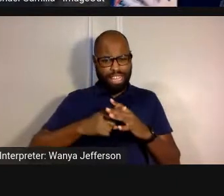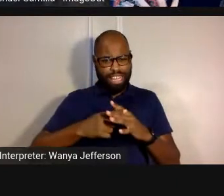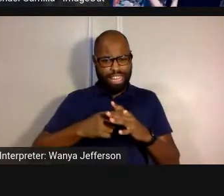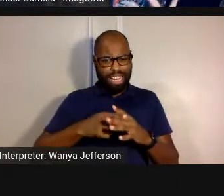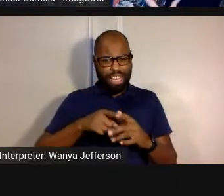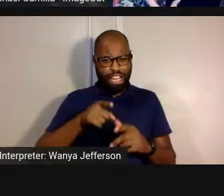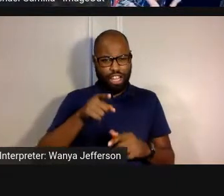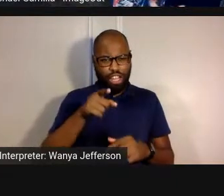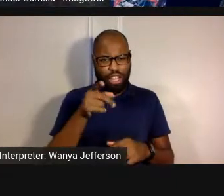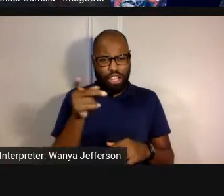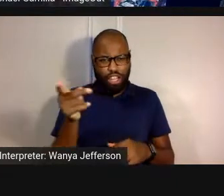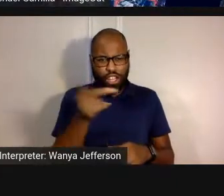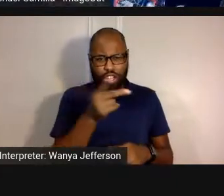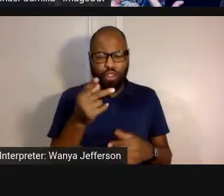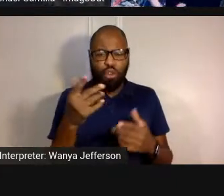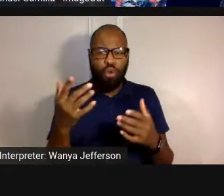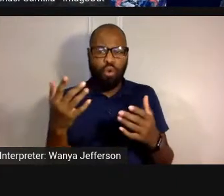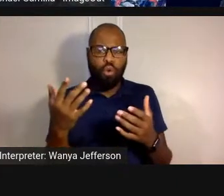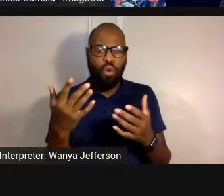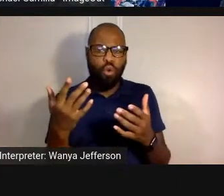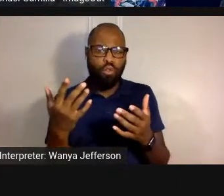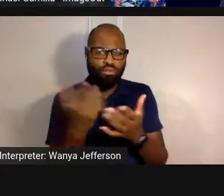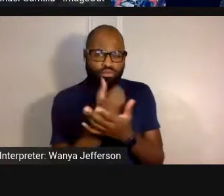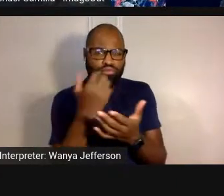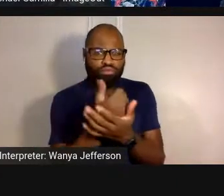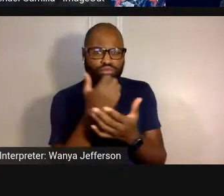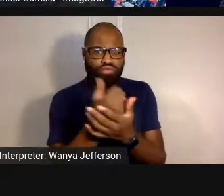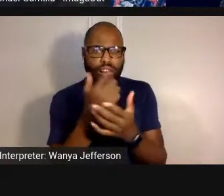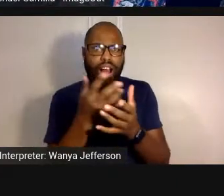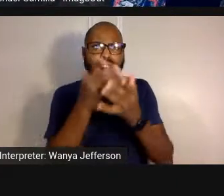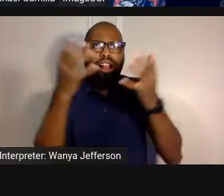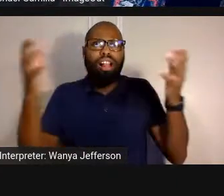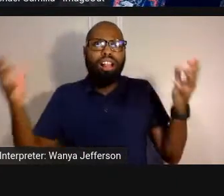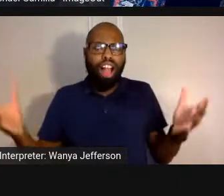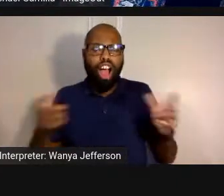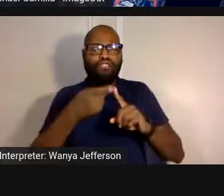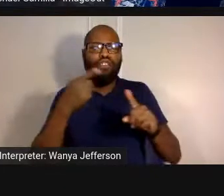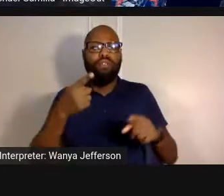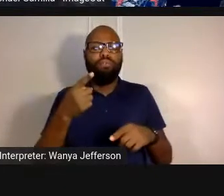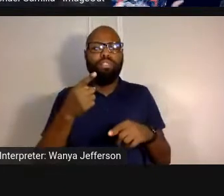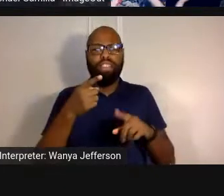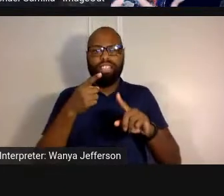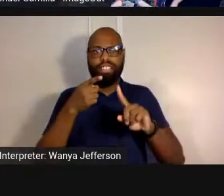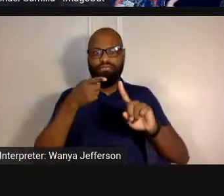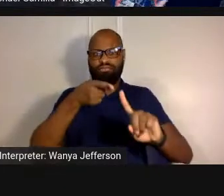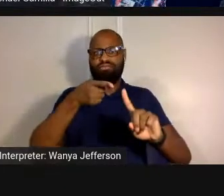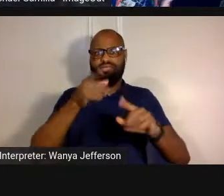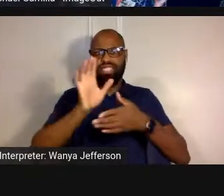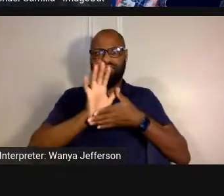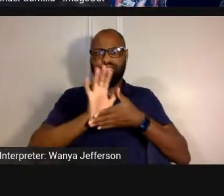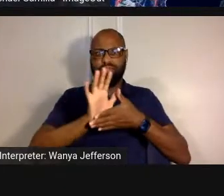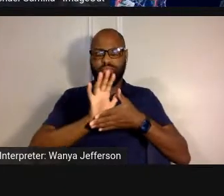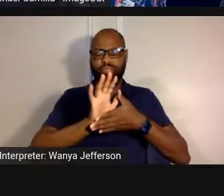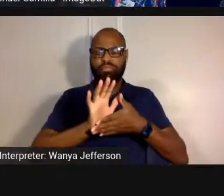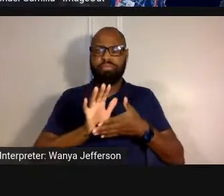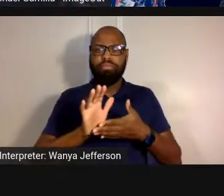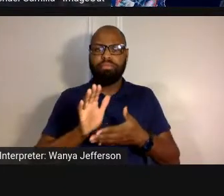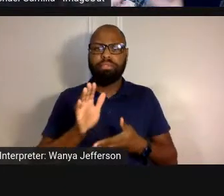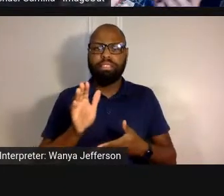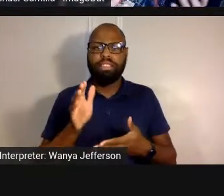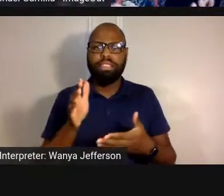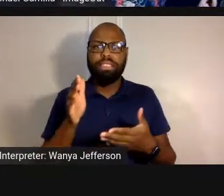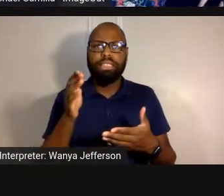a lot, you want to accomplish a lot with this little film. From the sounds of it, you know, you want it to be something that